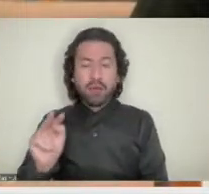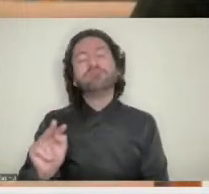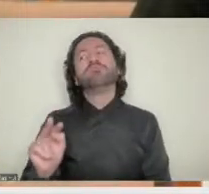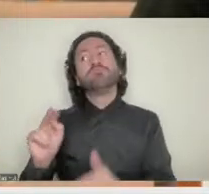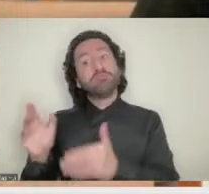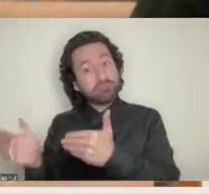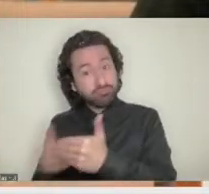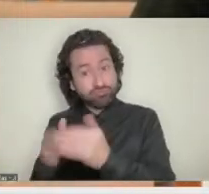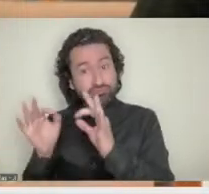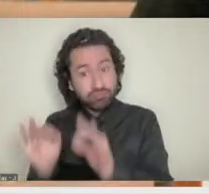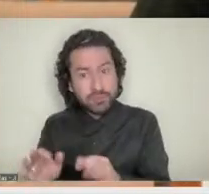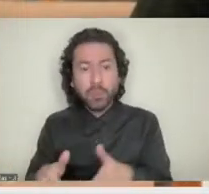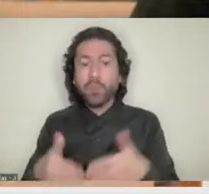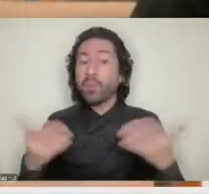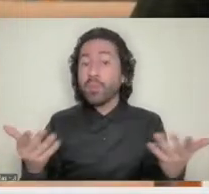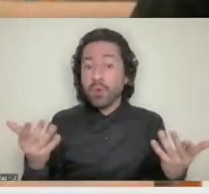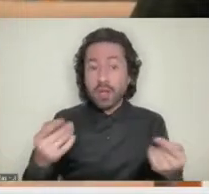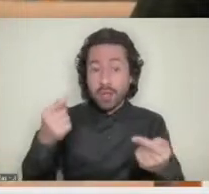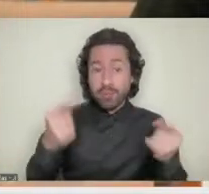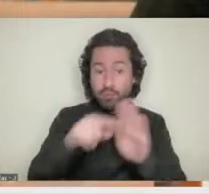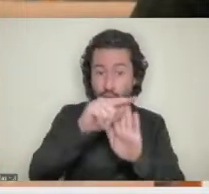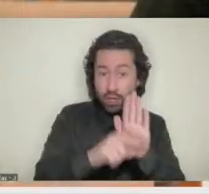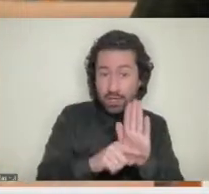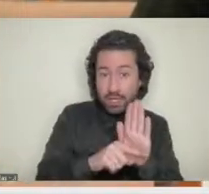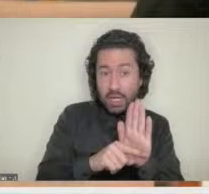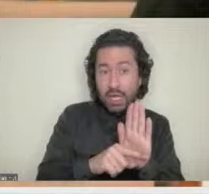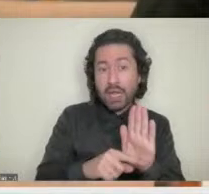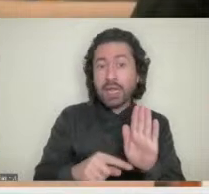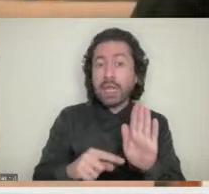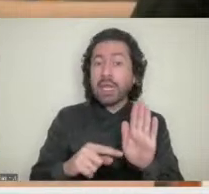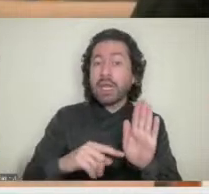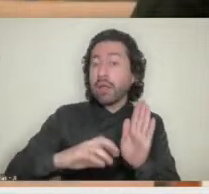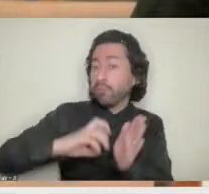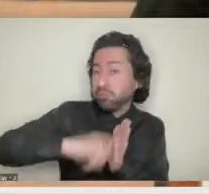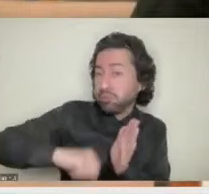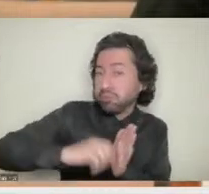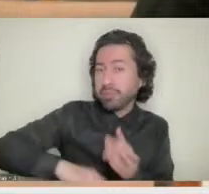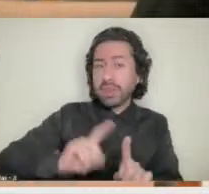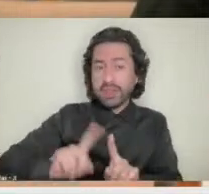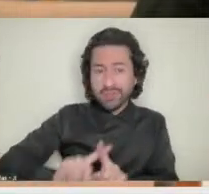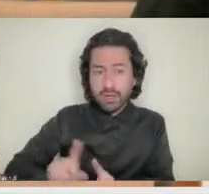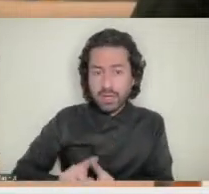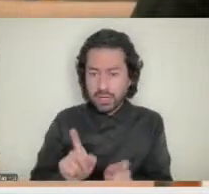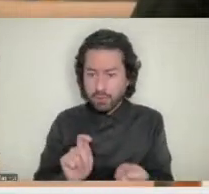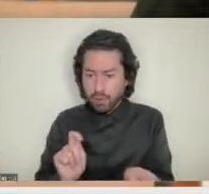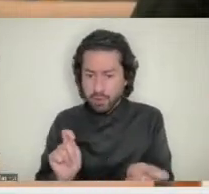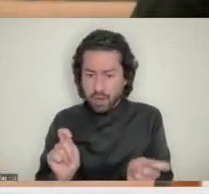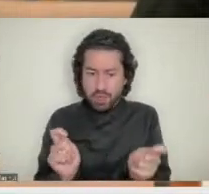with. The taxation policy is